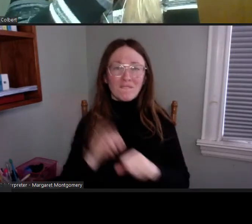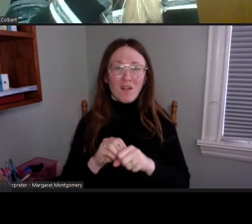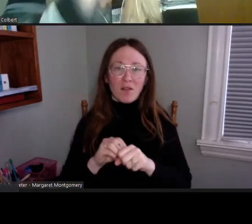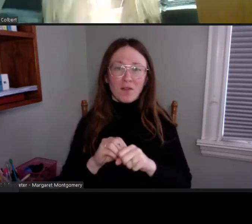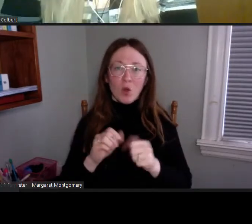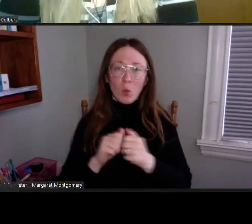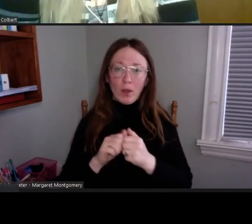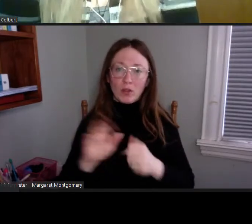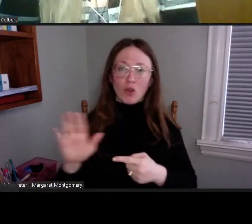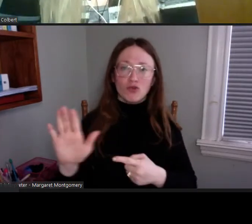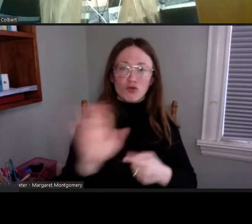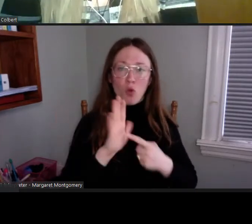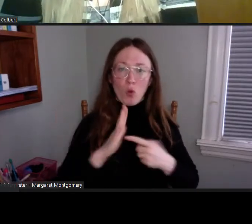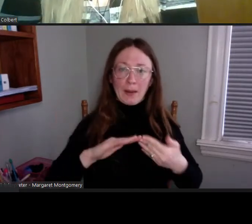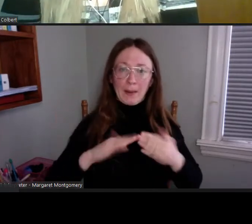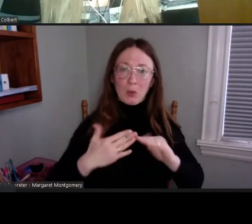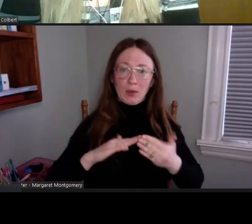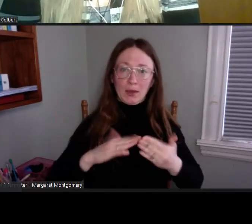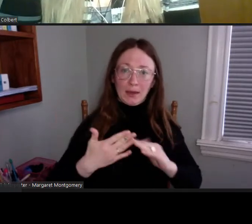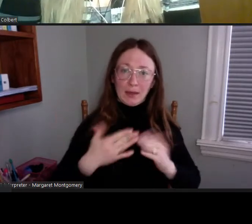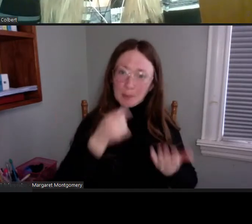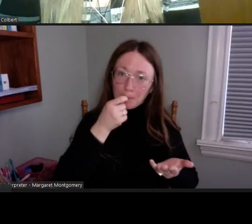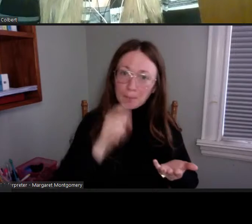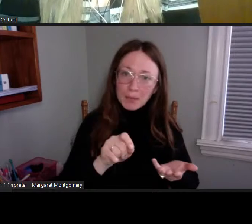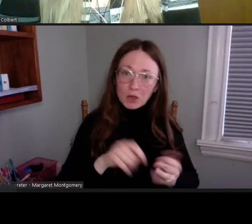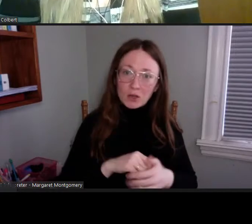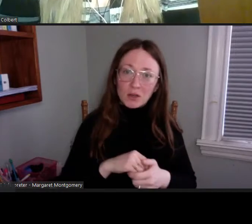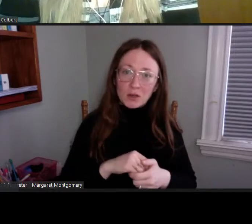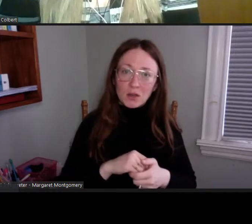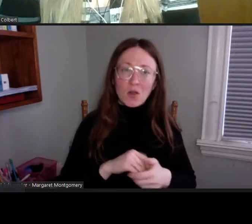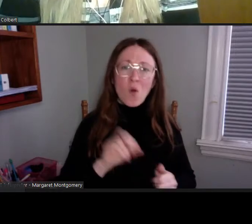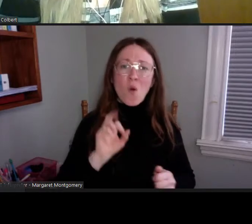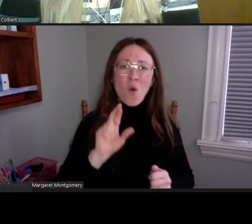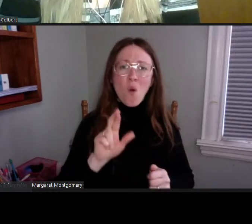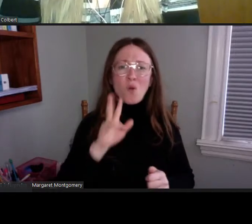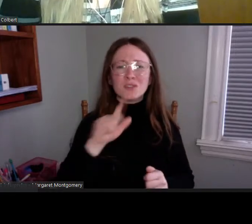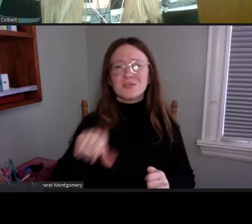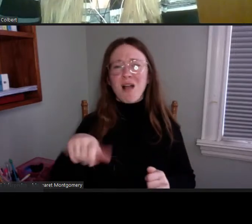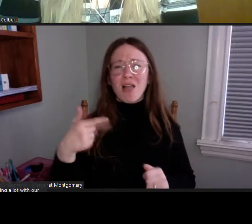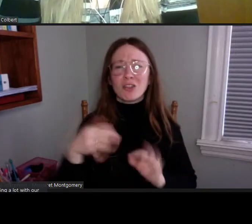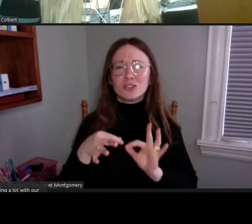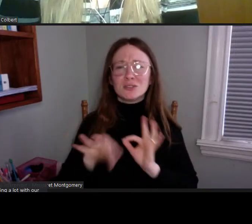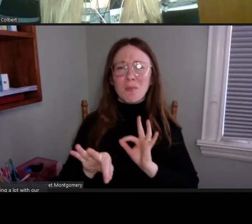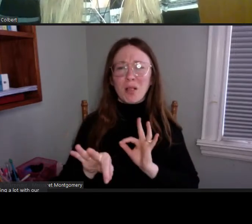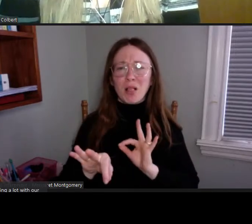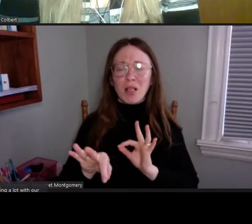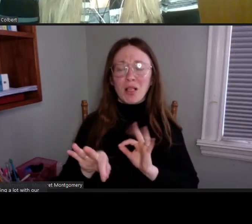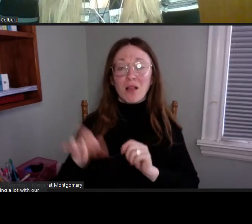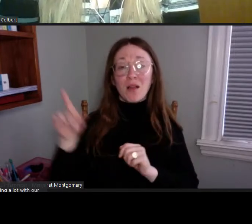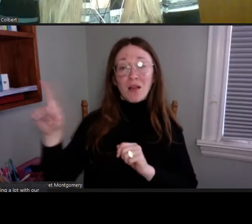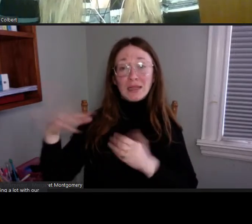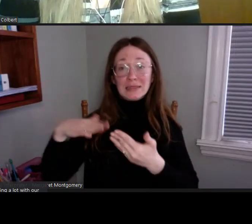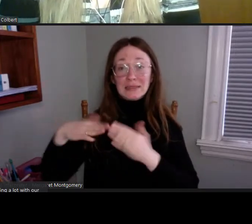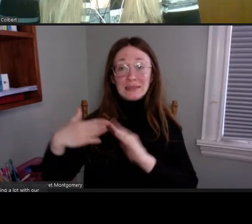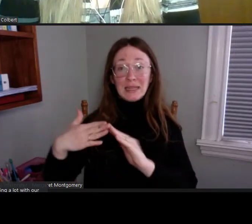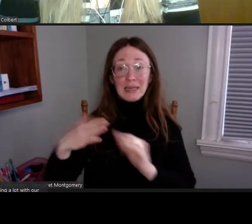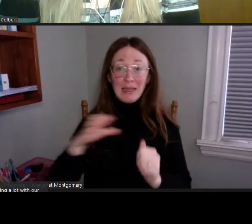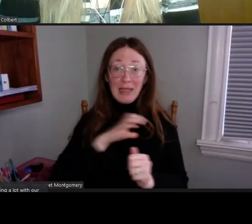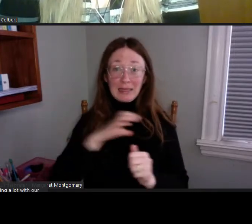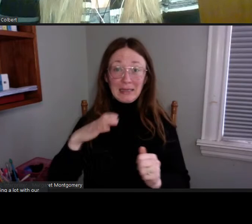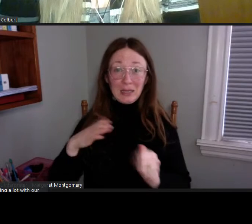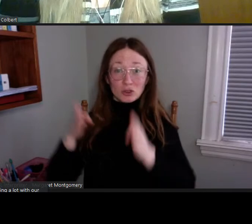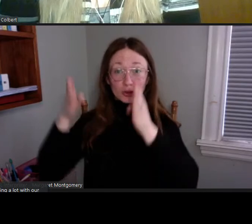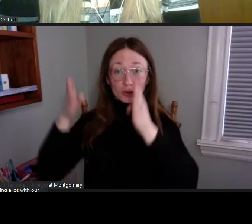community. Or as simple as we've been doing a lot with our city council person, and to